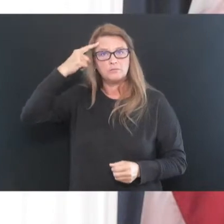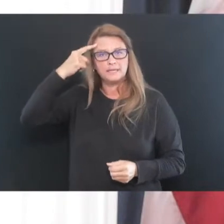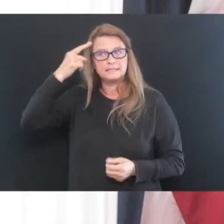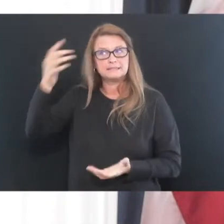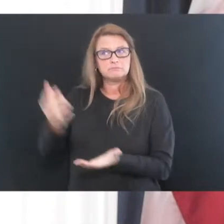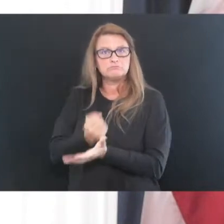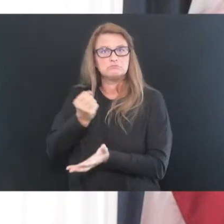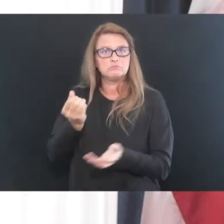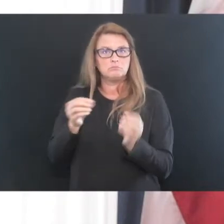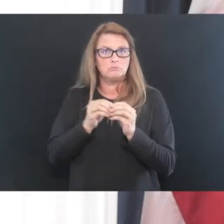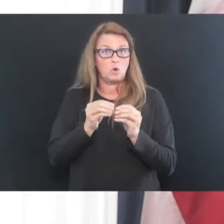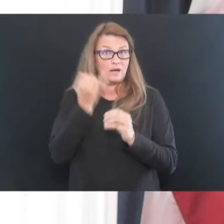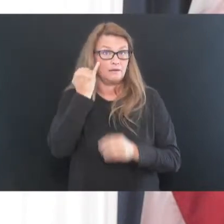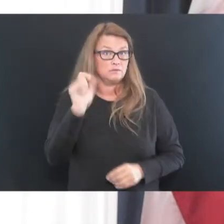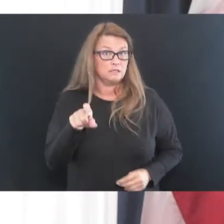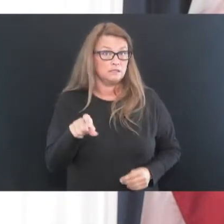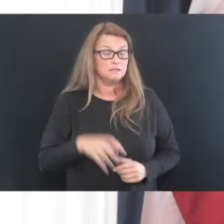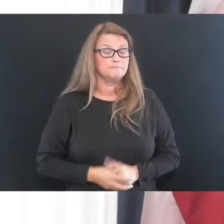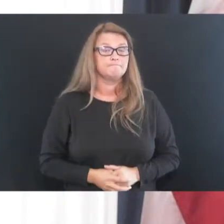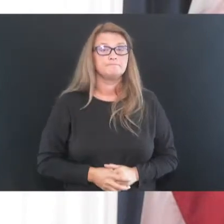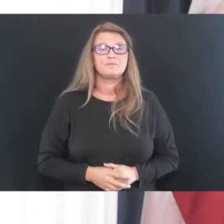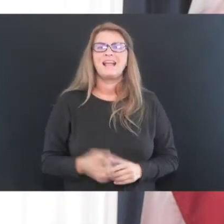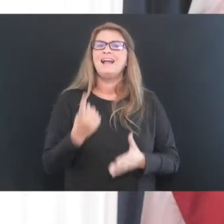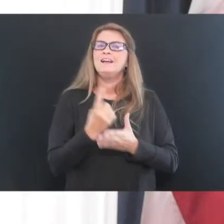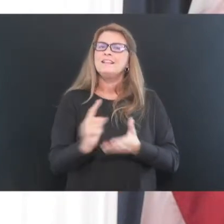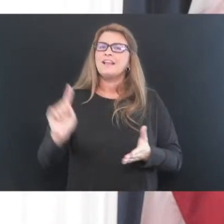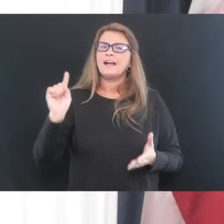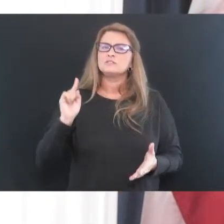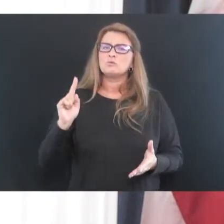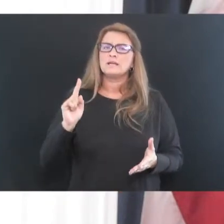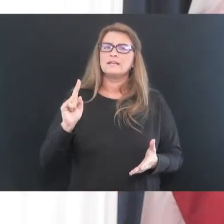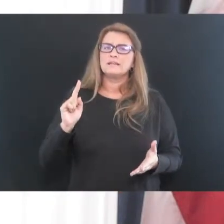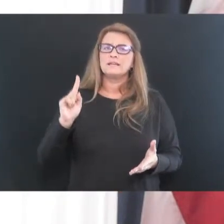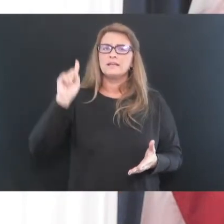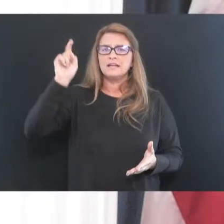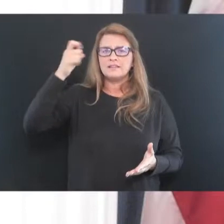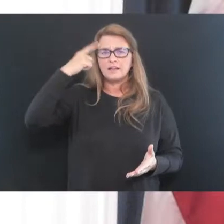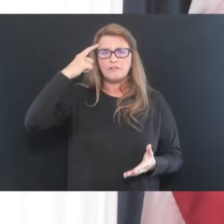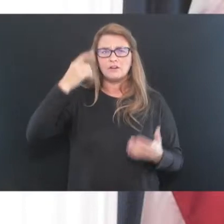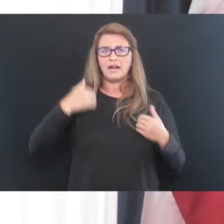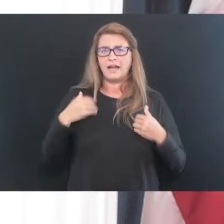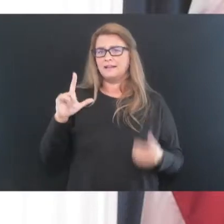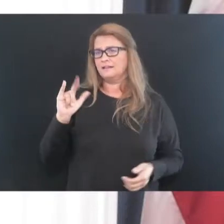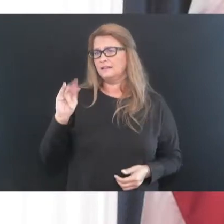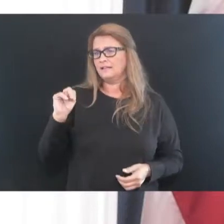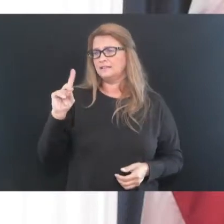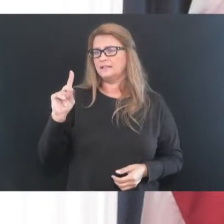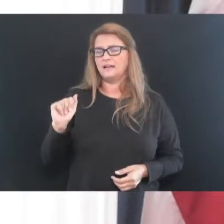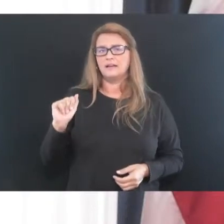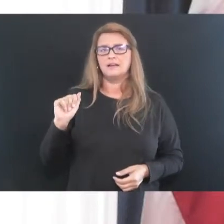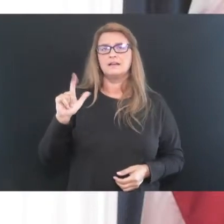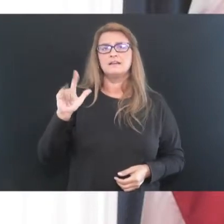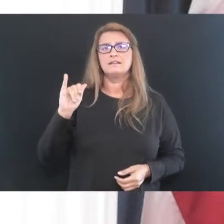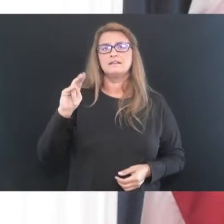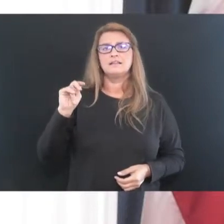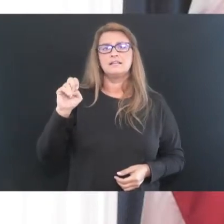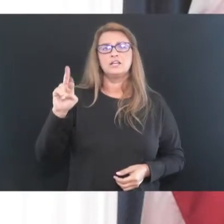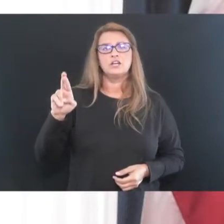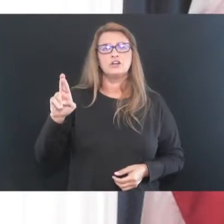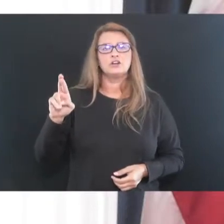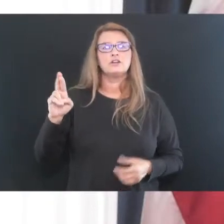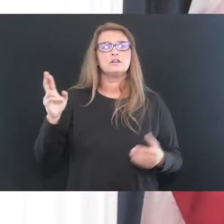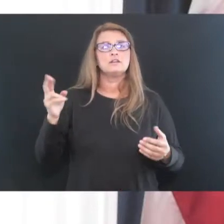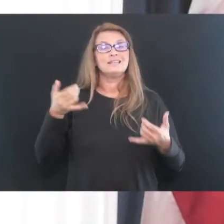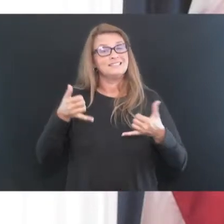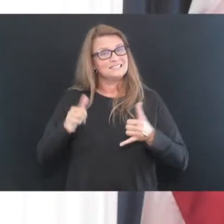just reinforce, last week the governor had Linda Lanier, her son Joe, still